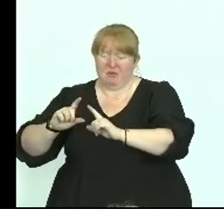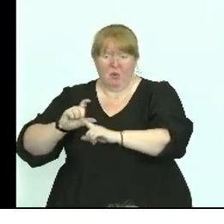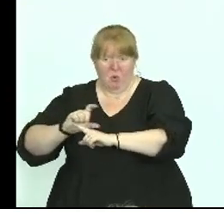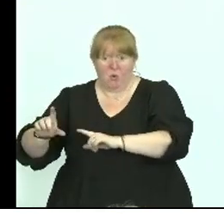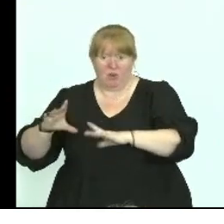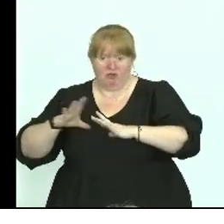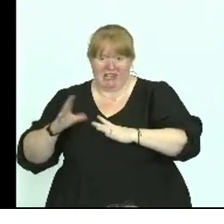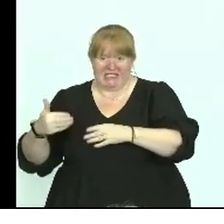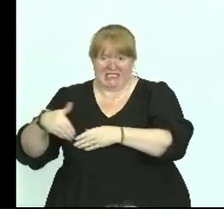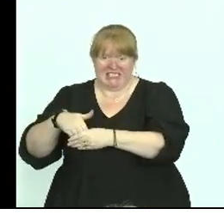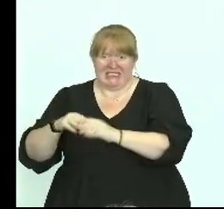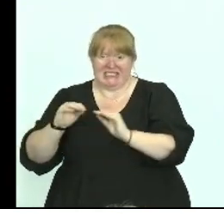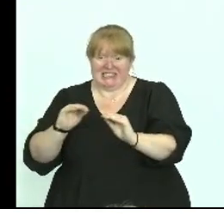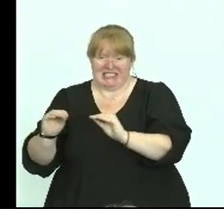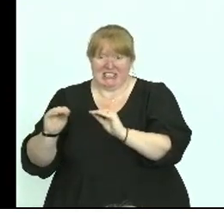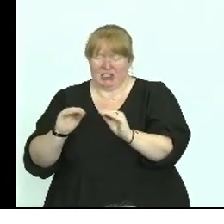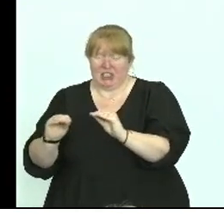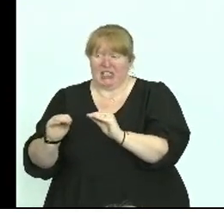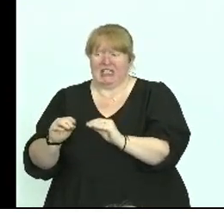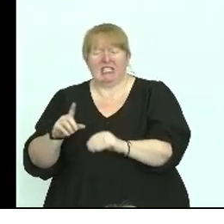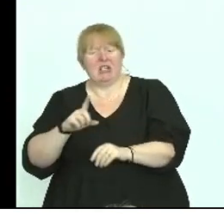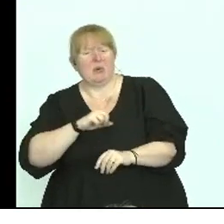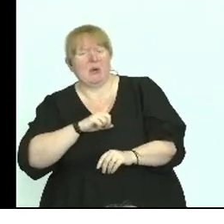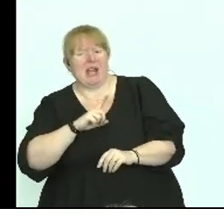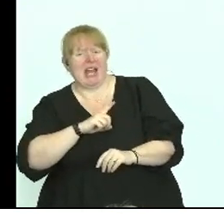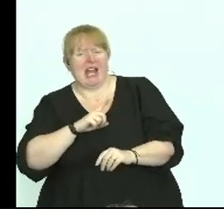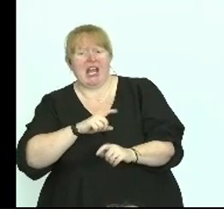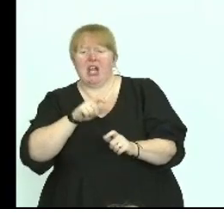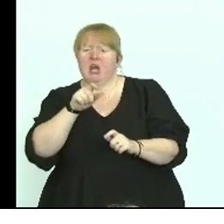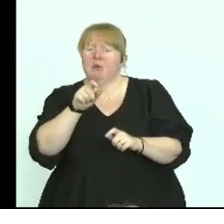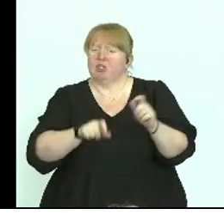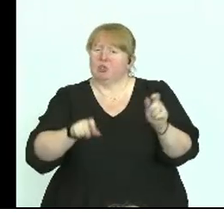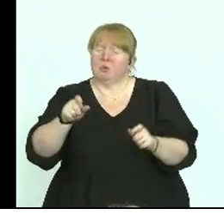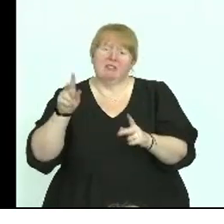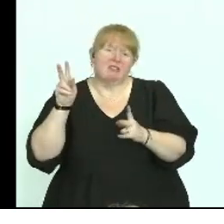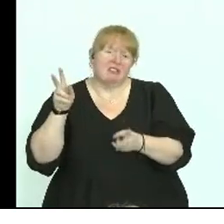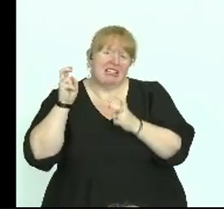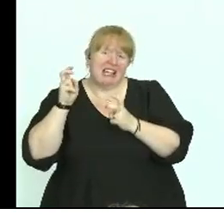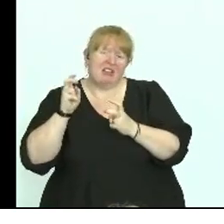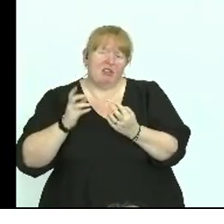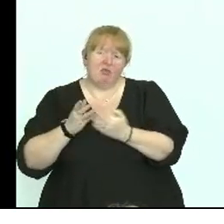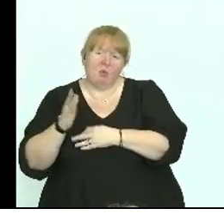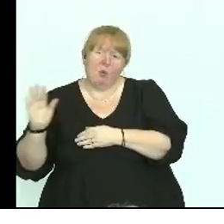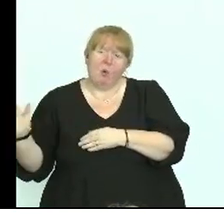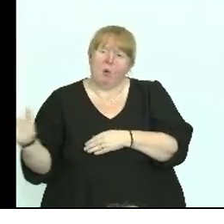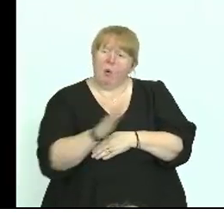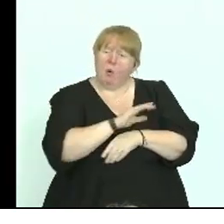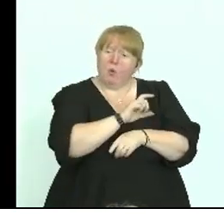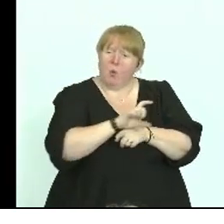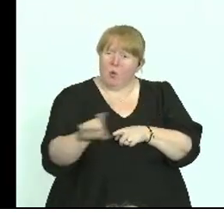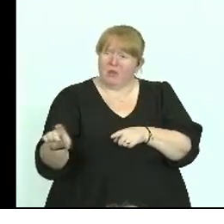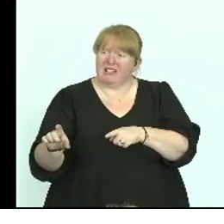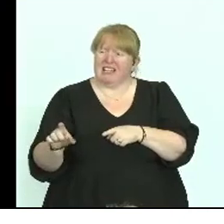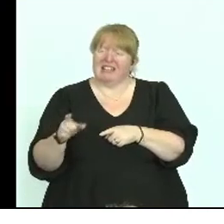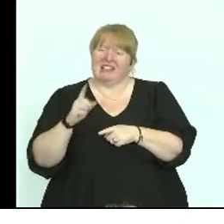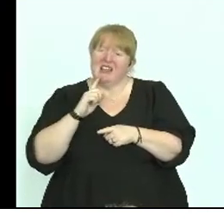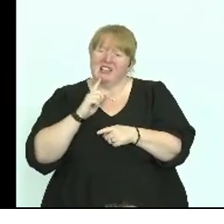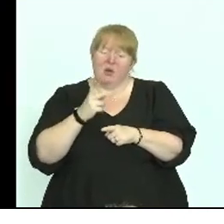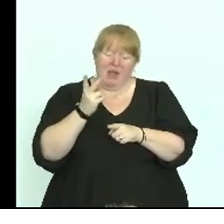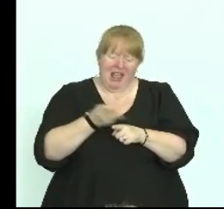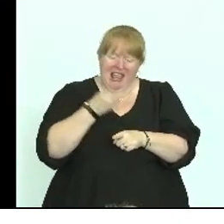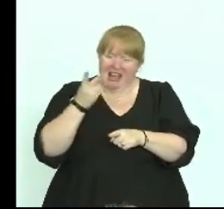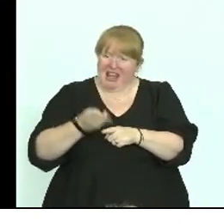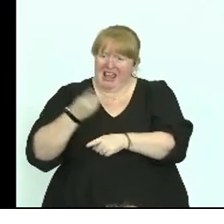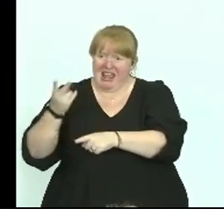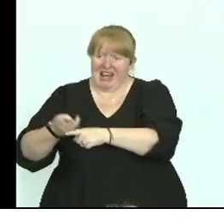already teaching. The reason being, we want students to hear about this through every course. Everything they're doing, they're hearing about it again